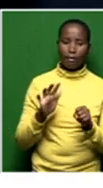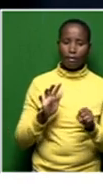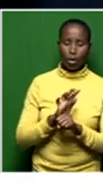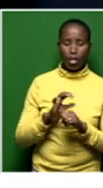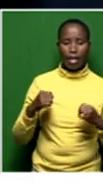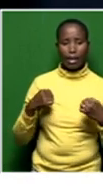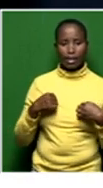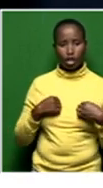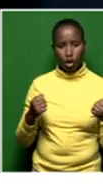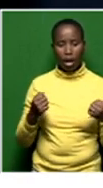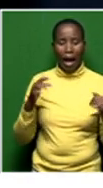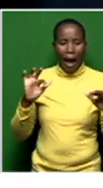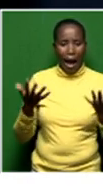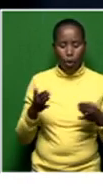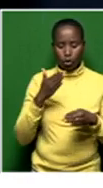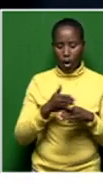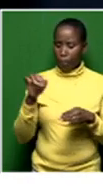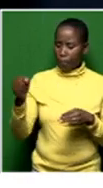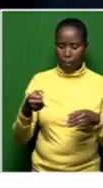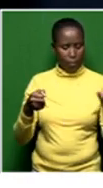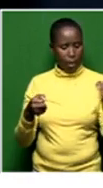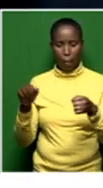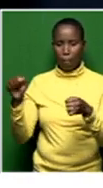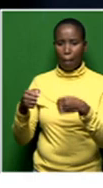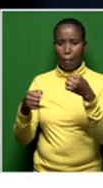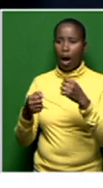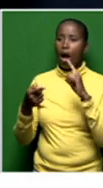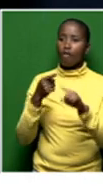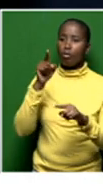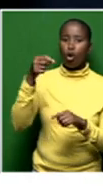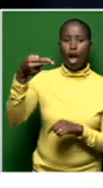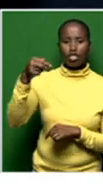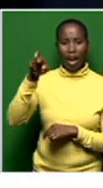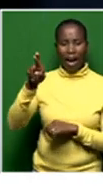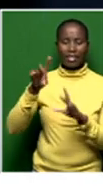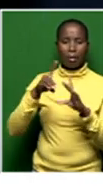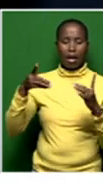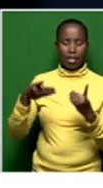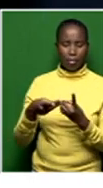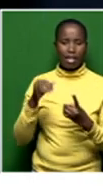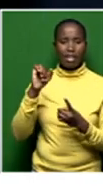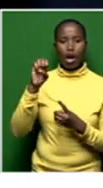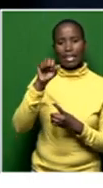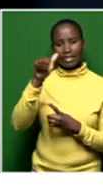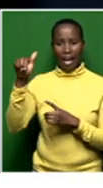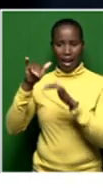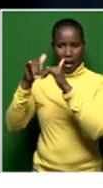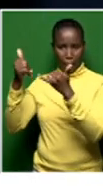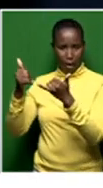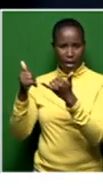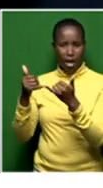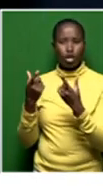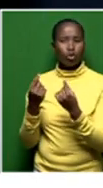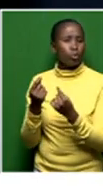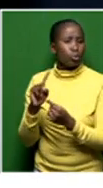the recruitment and selection process the HR department of SAA utilized in order